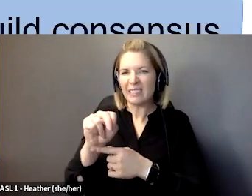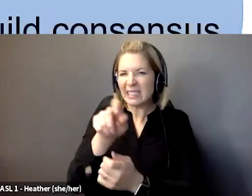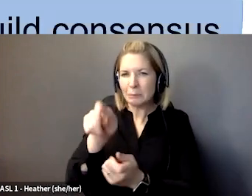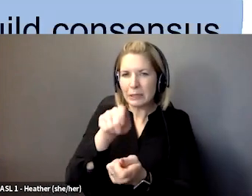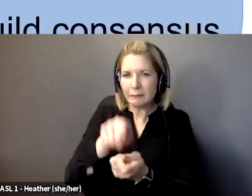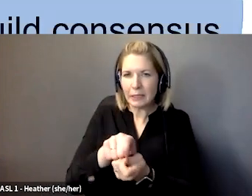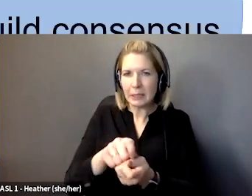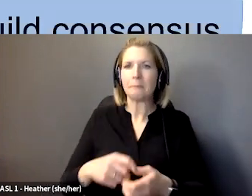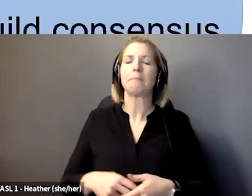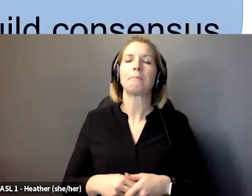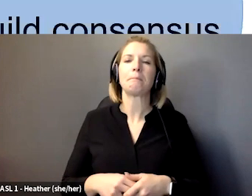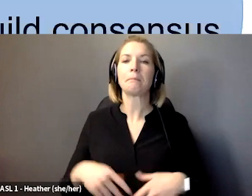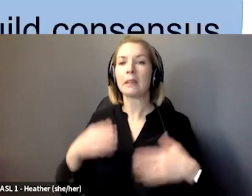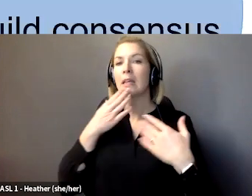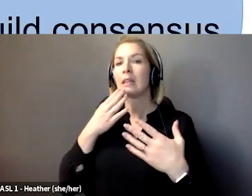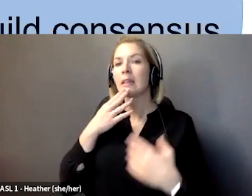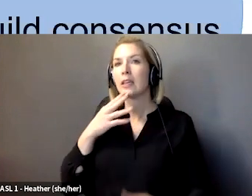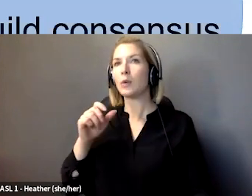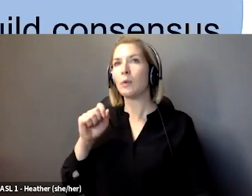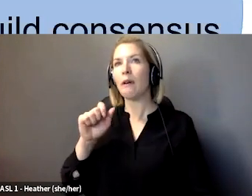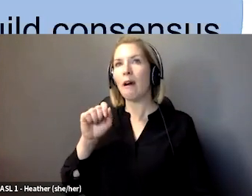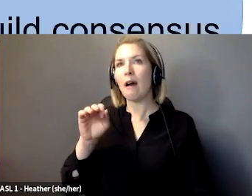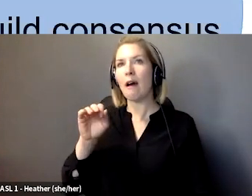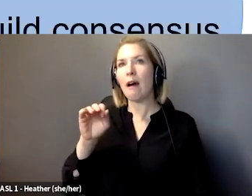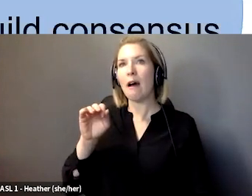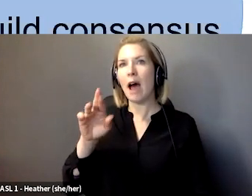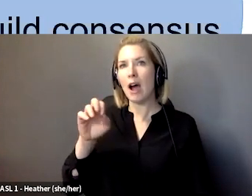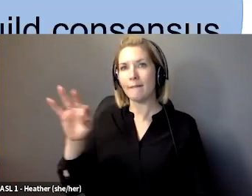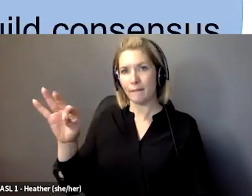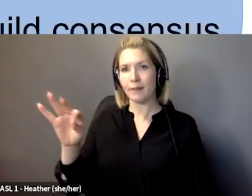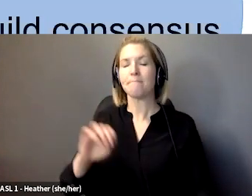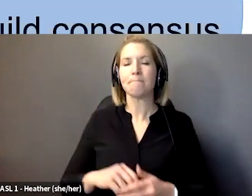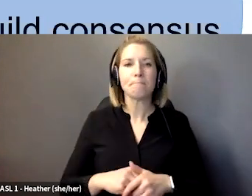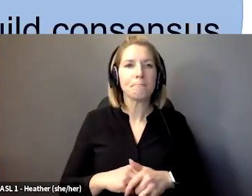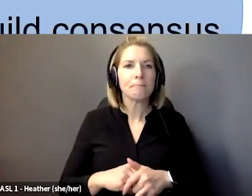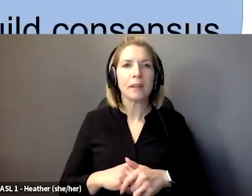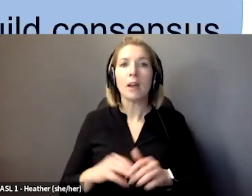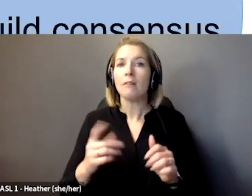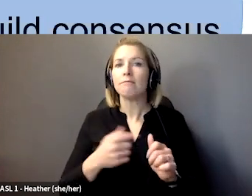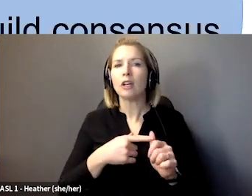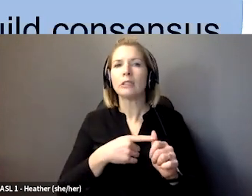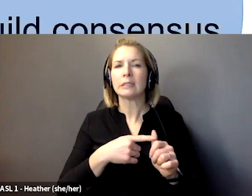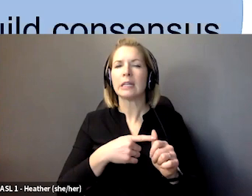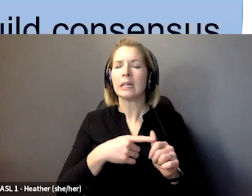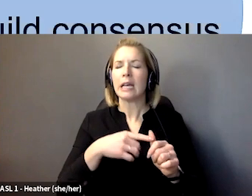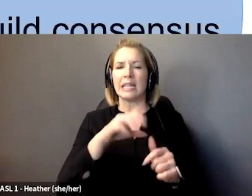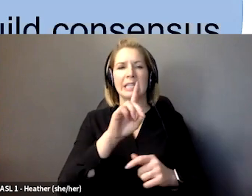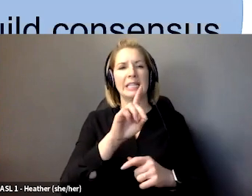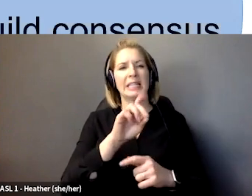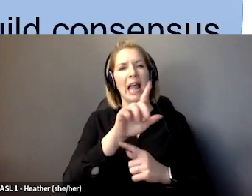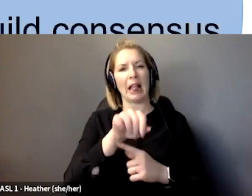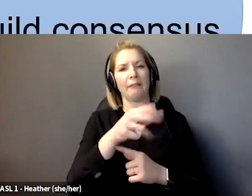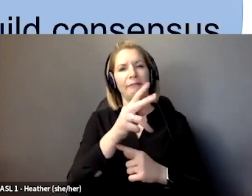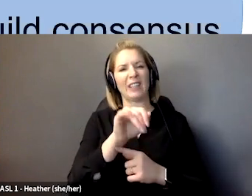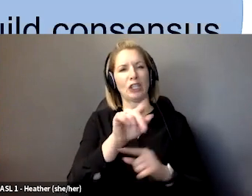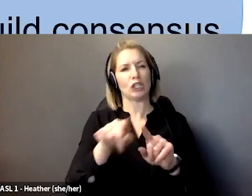All right, thank you, Arif. So I'll first start by providing a brief description about what a Delphi survey is and why it's used